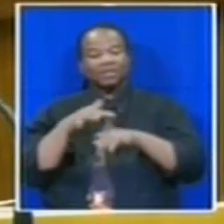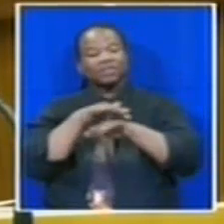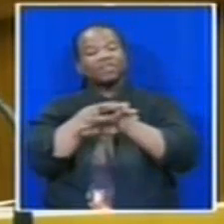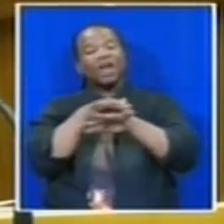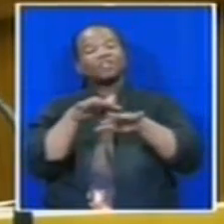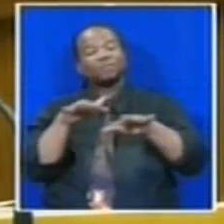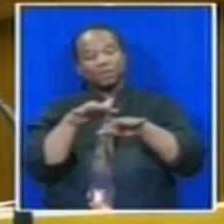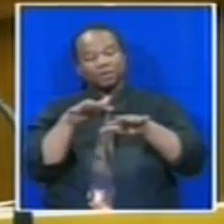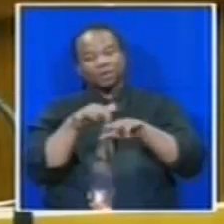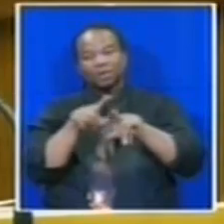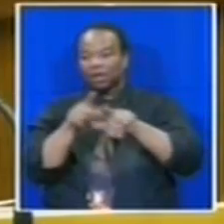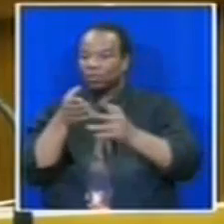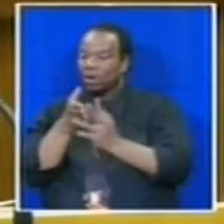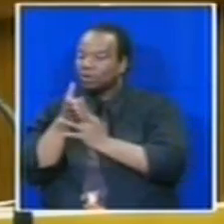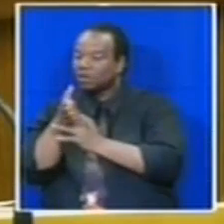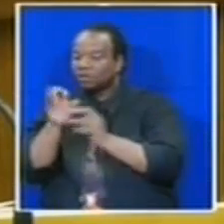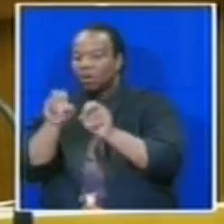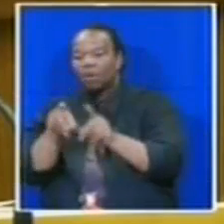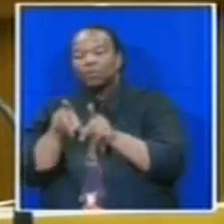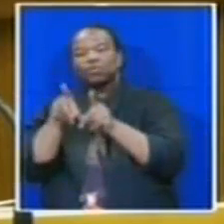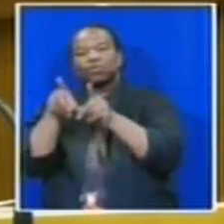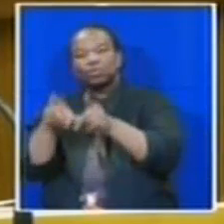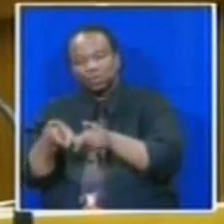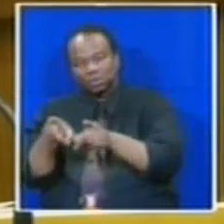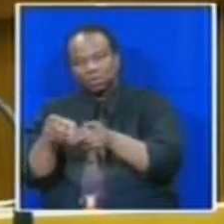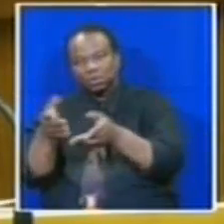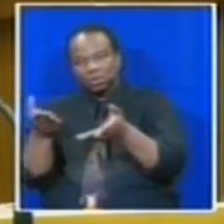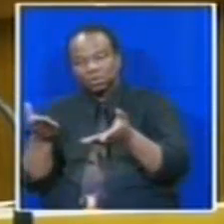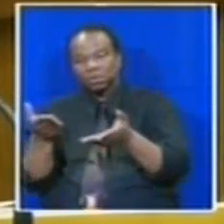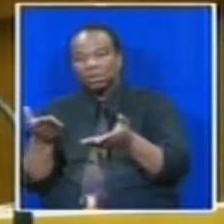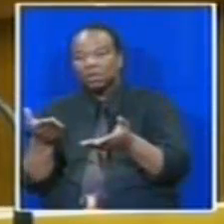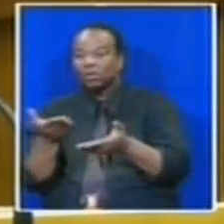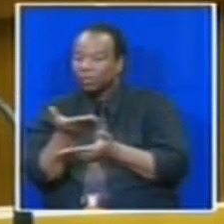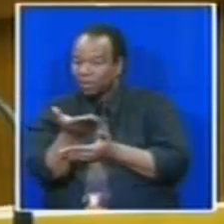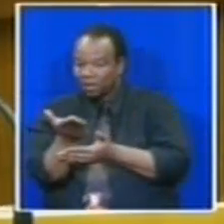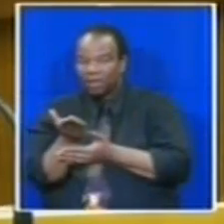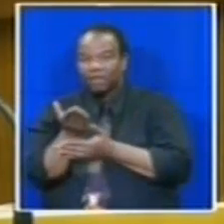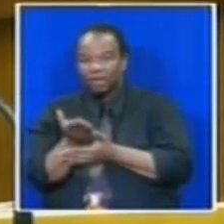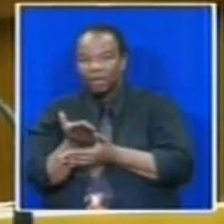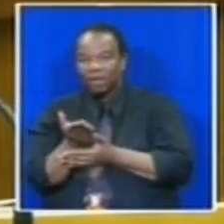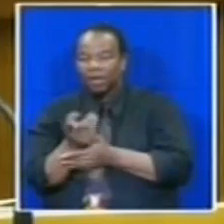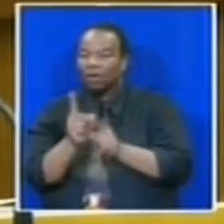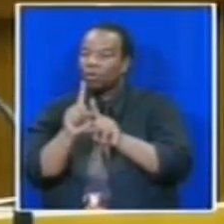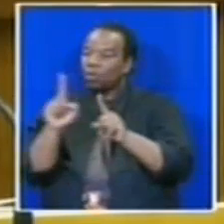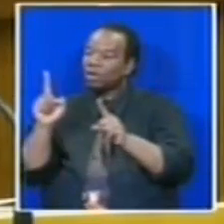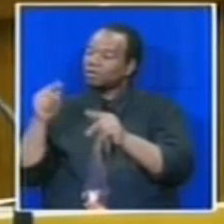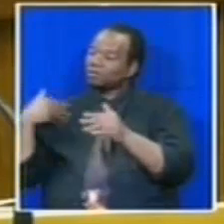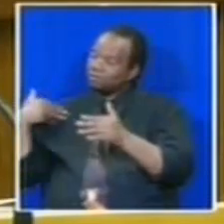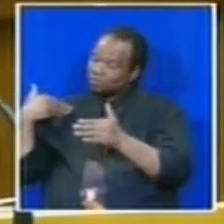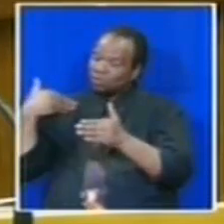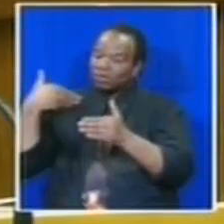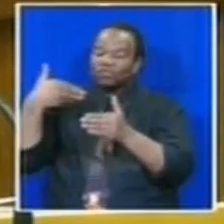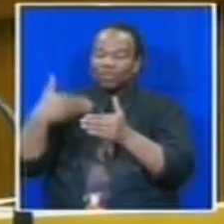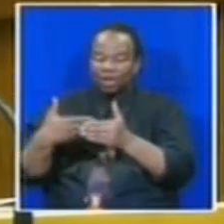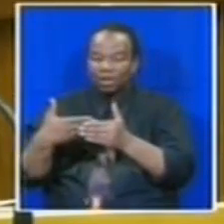assess both the opportunities and risks which present themselves in our historic journey of inclusive transformation